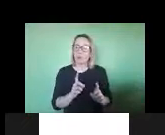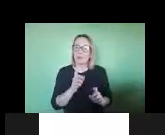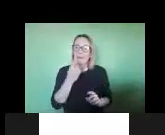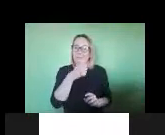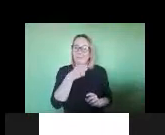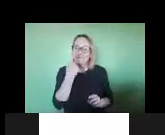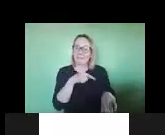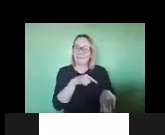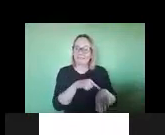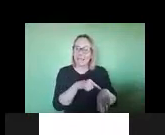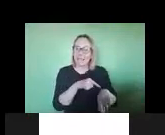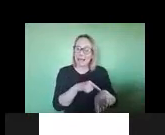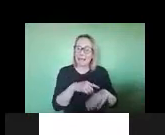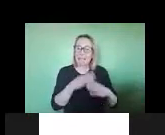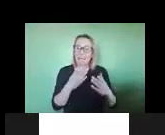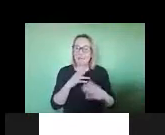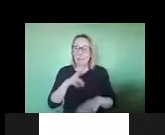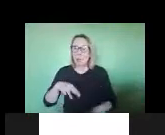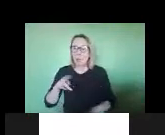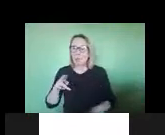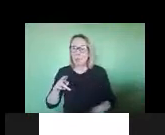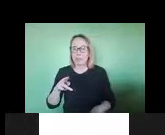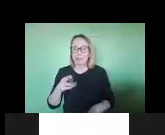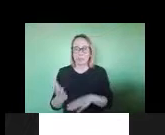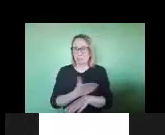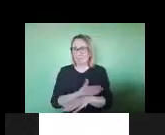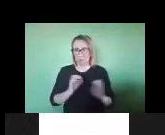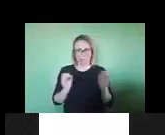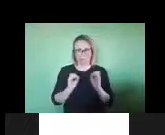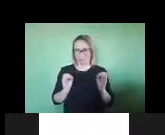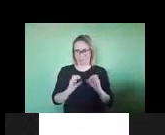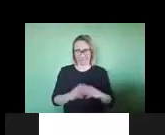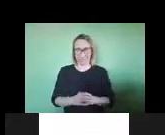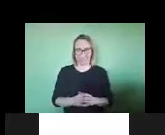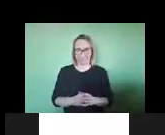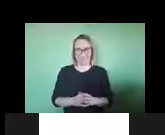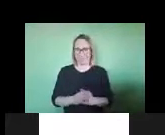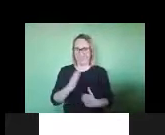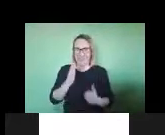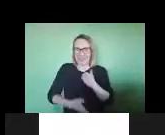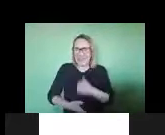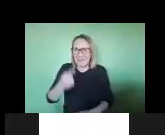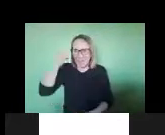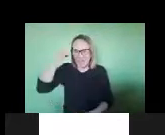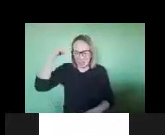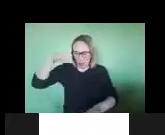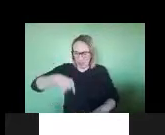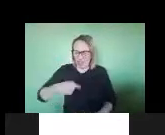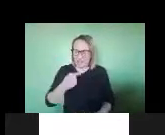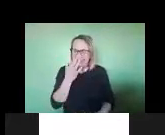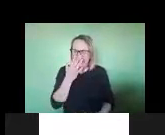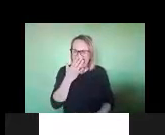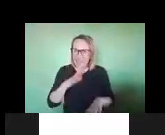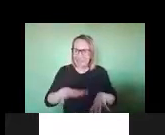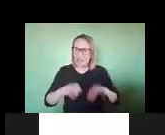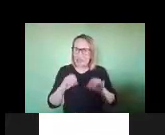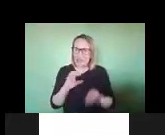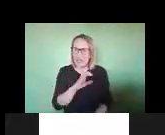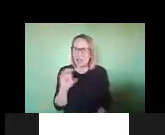never have done before. And I never dreamed that I'd get to this age and start doing Zoom. But